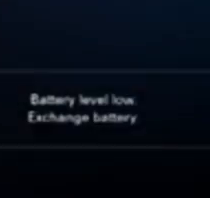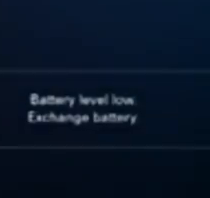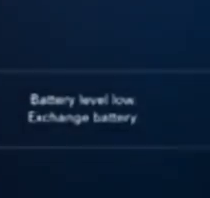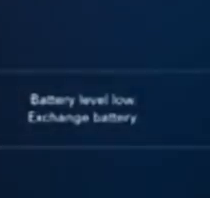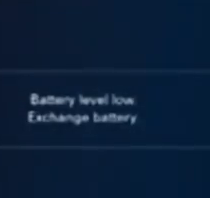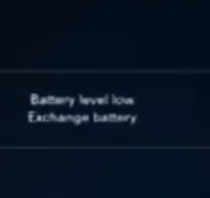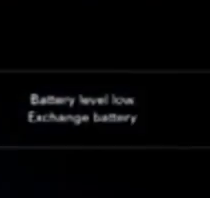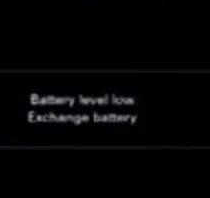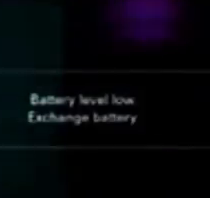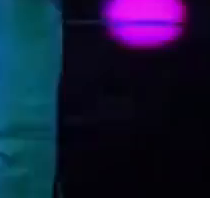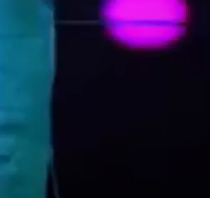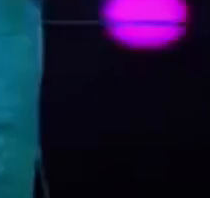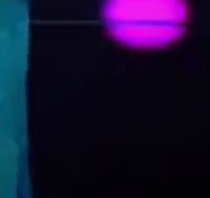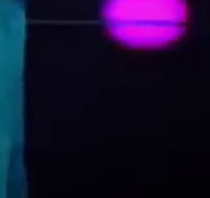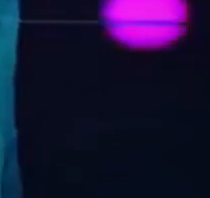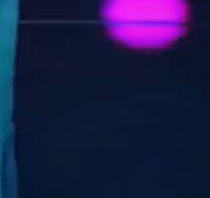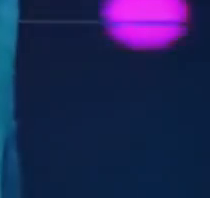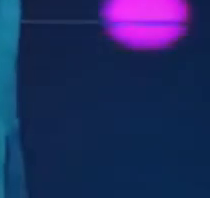some,